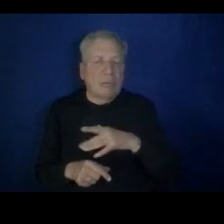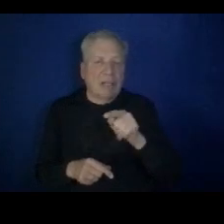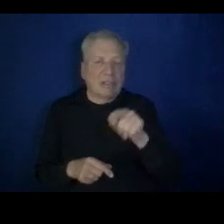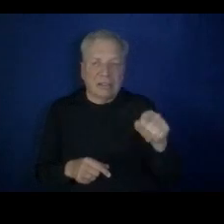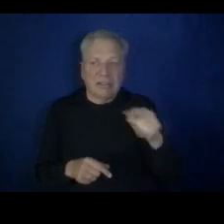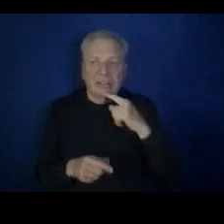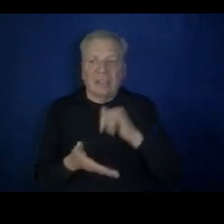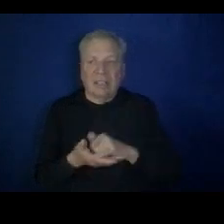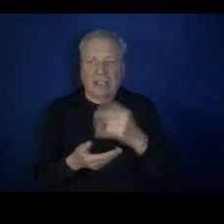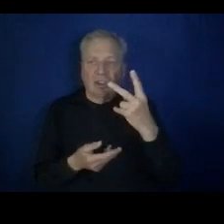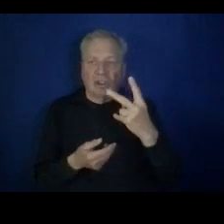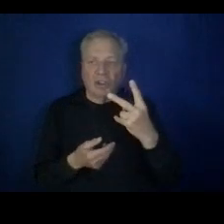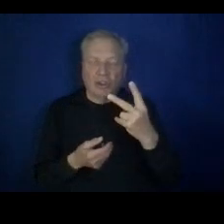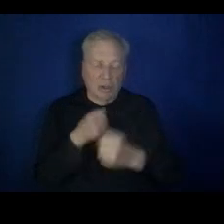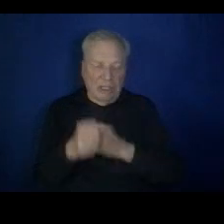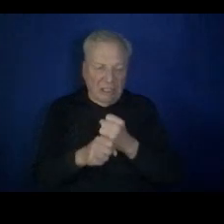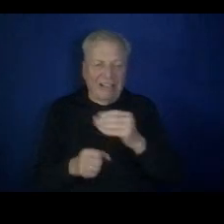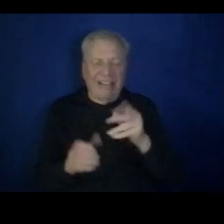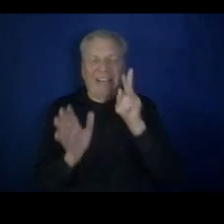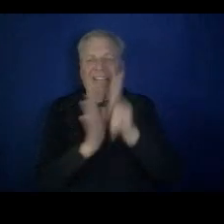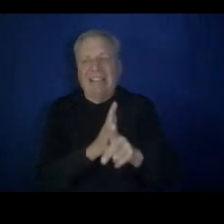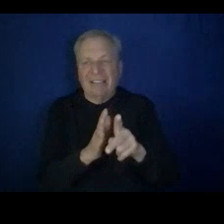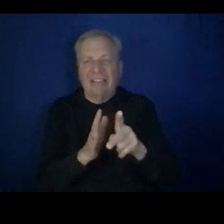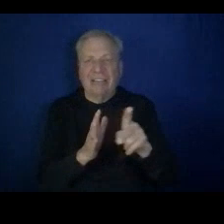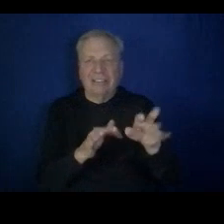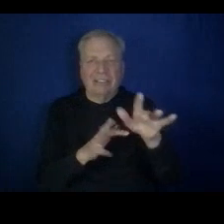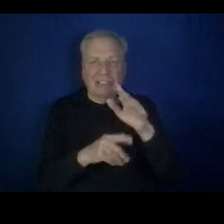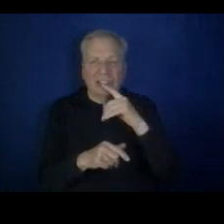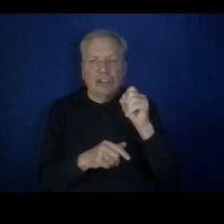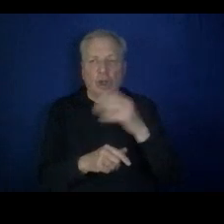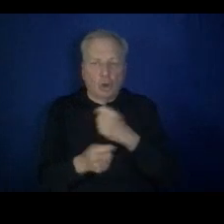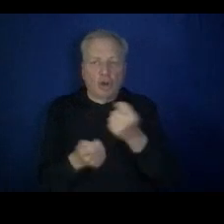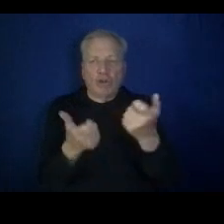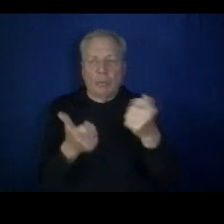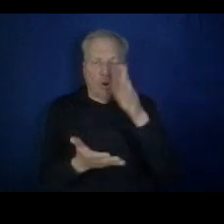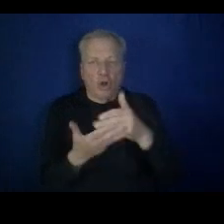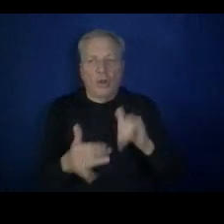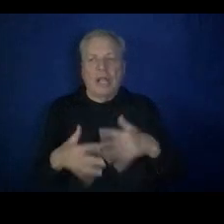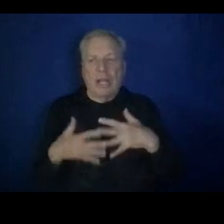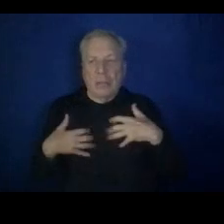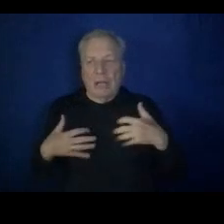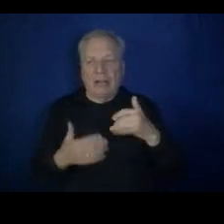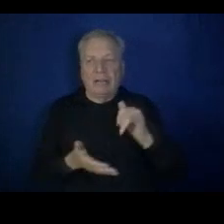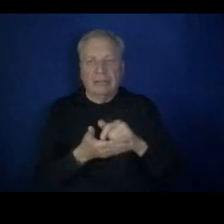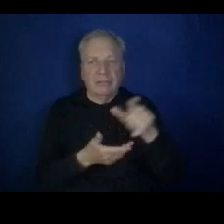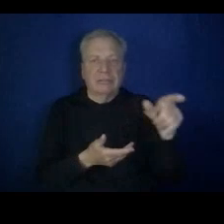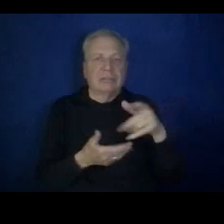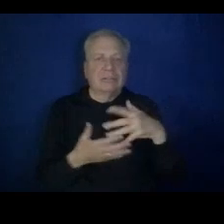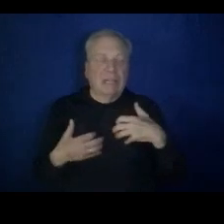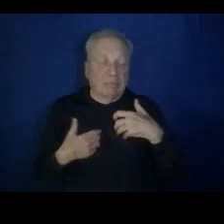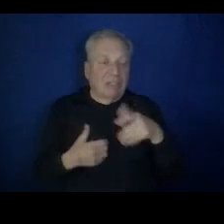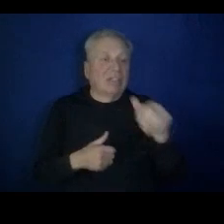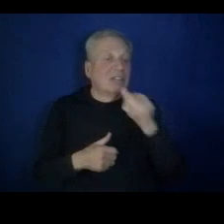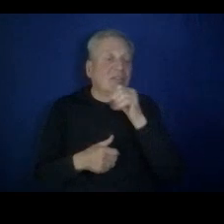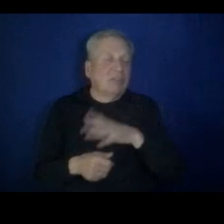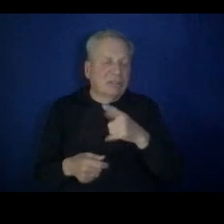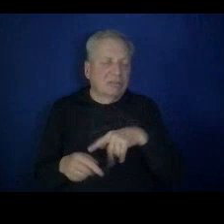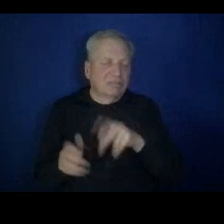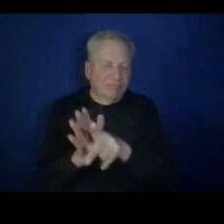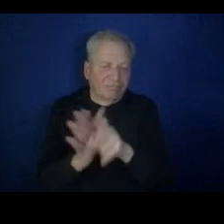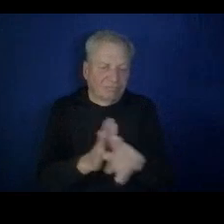the year, killed and consumed people. And so we removed all those bears. The cubs were sent to zoos, the females were euthanized, but that's 6 out of the